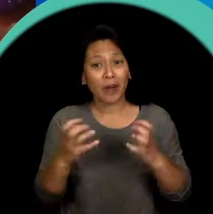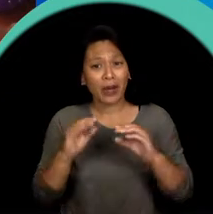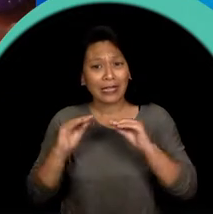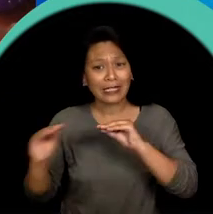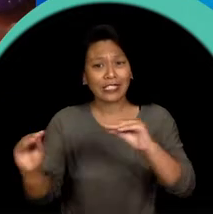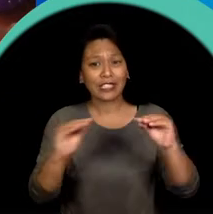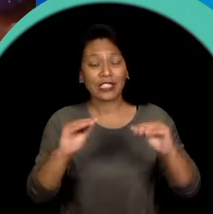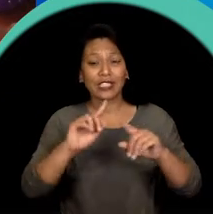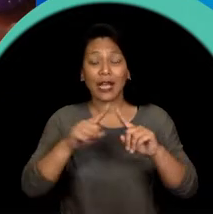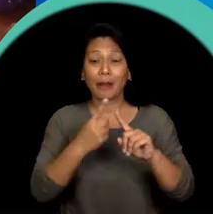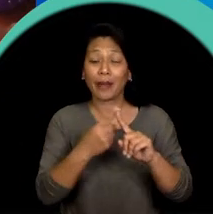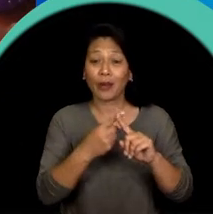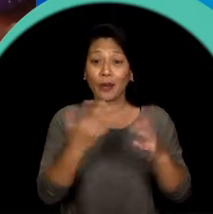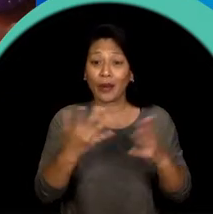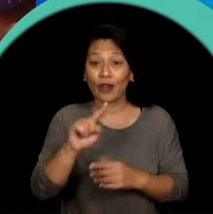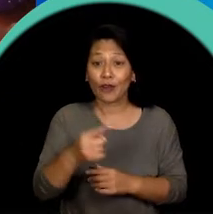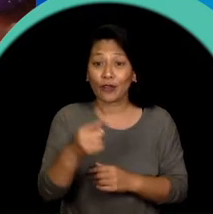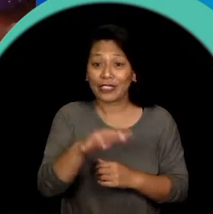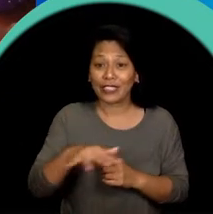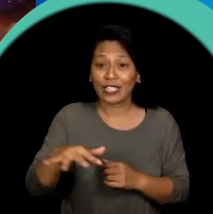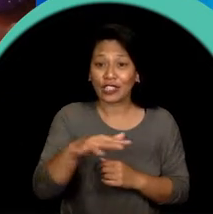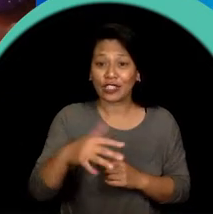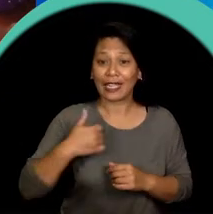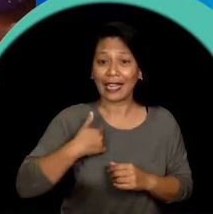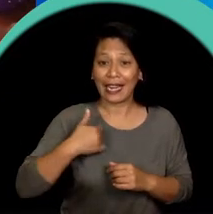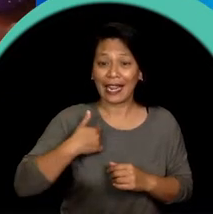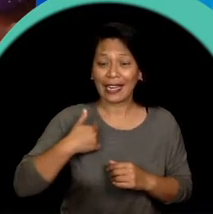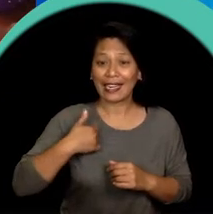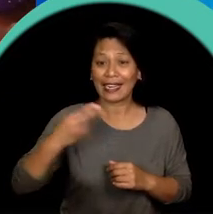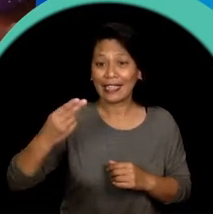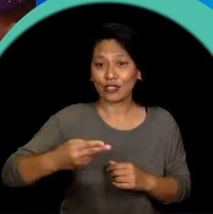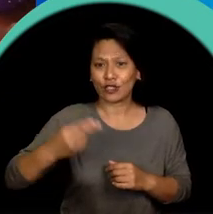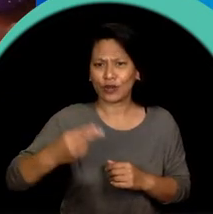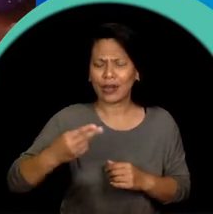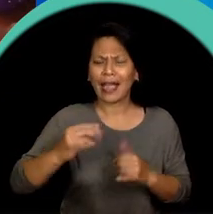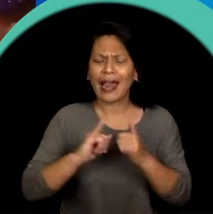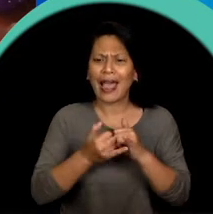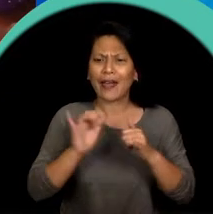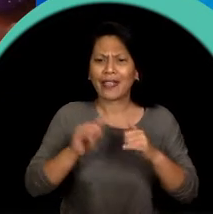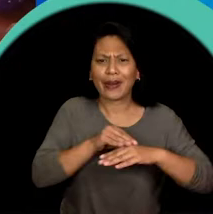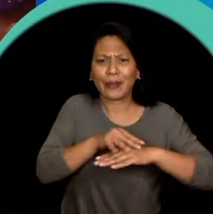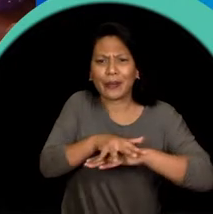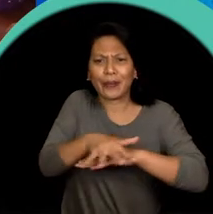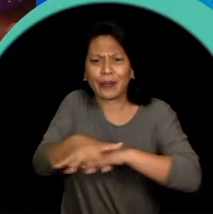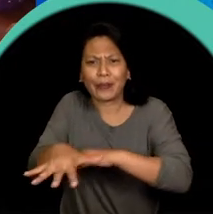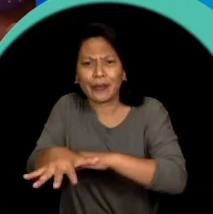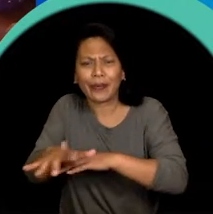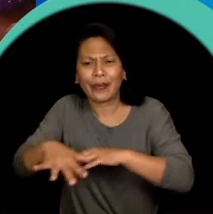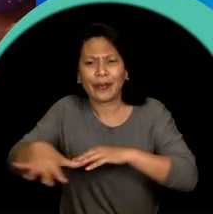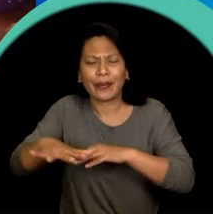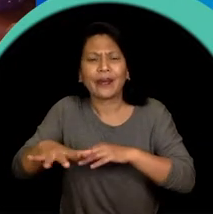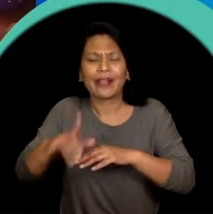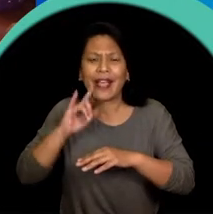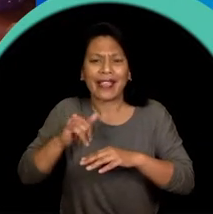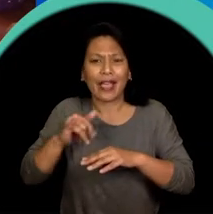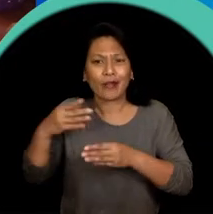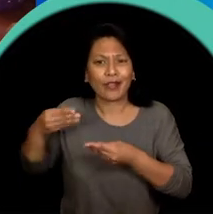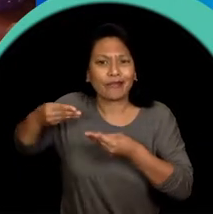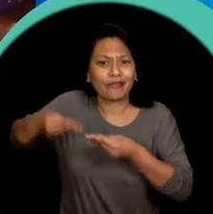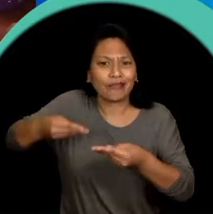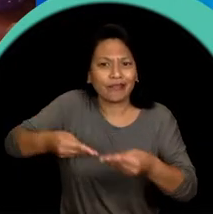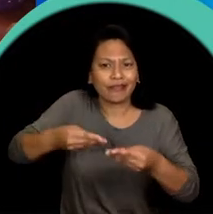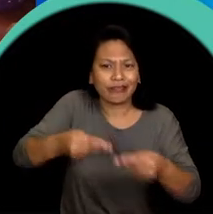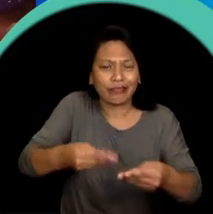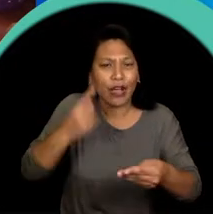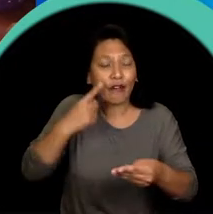to educate them about the First Nation Canadian history and how that trickles down into families, how that First Nation